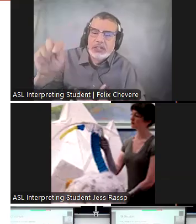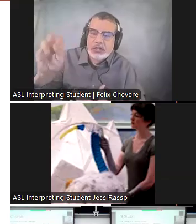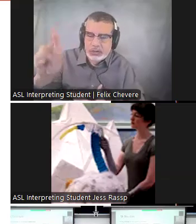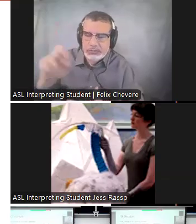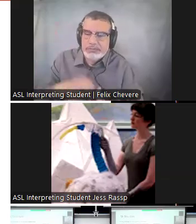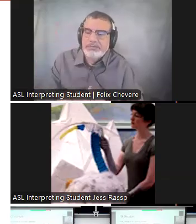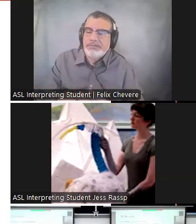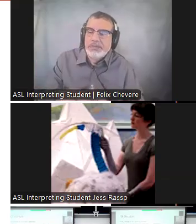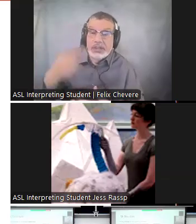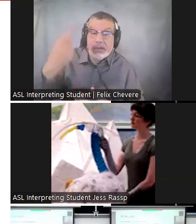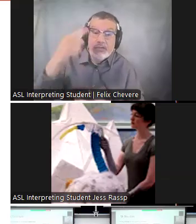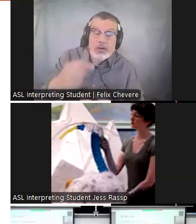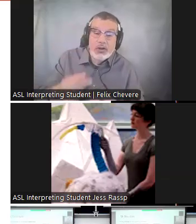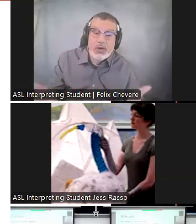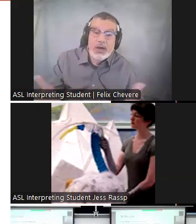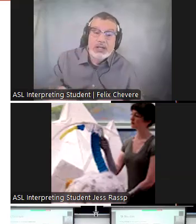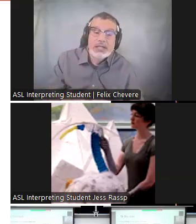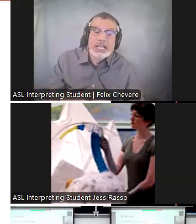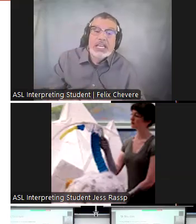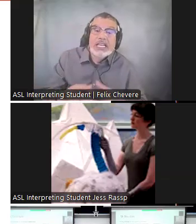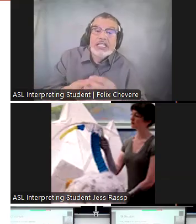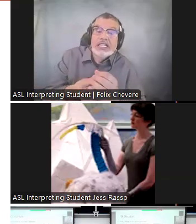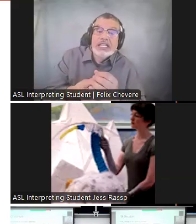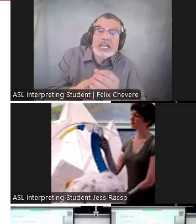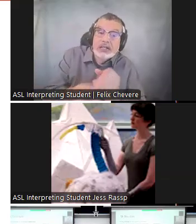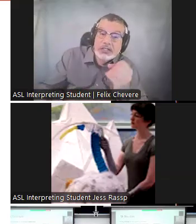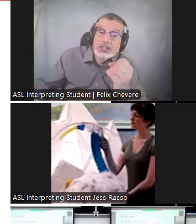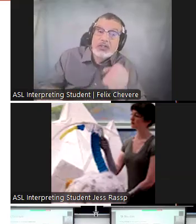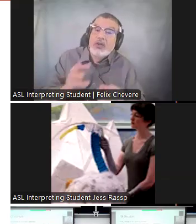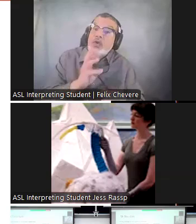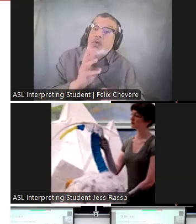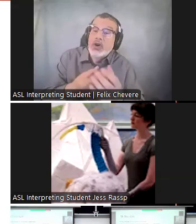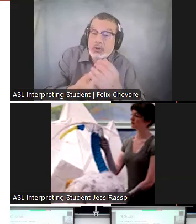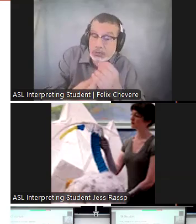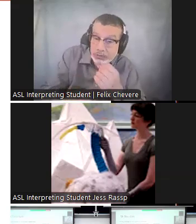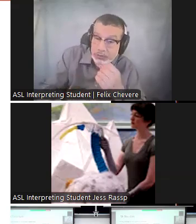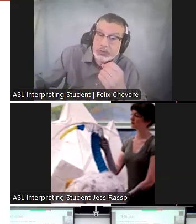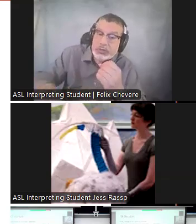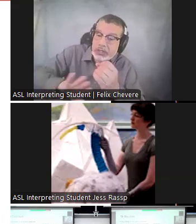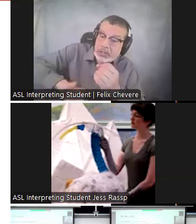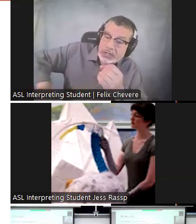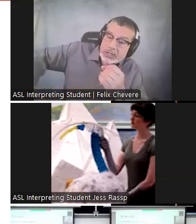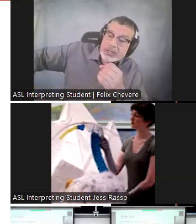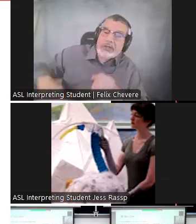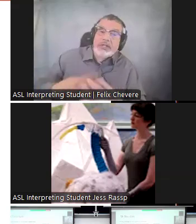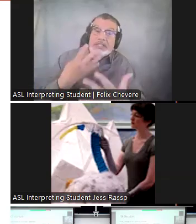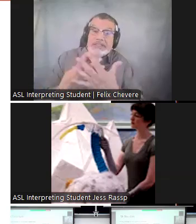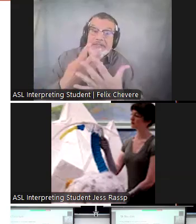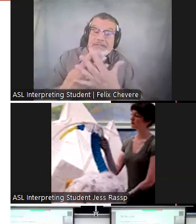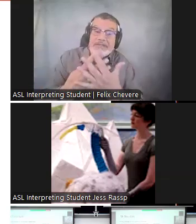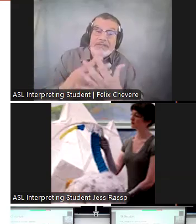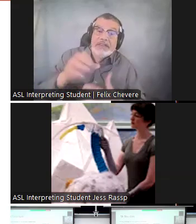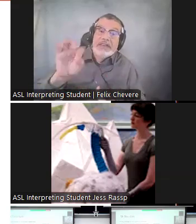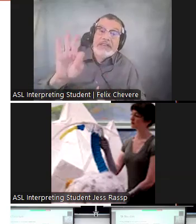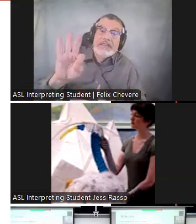removes water from the potassium to allow it to go through that. So the selective filtering, the filtering